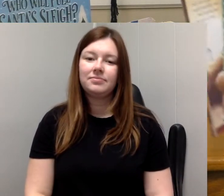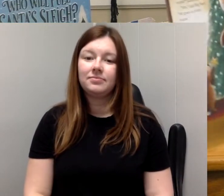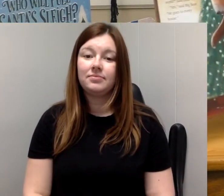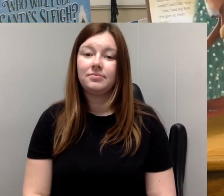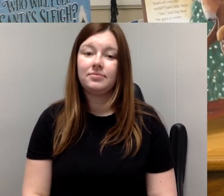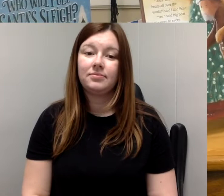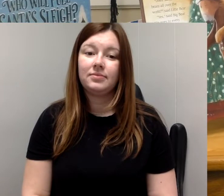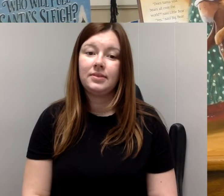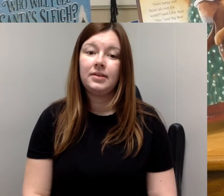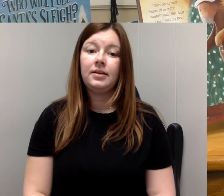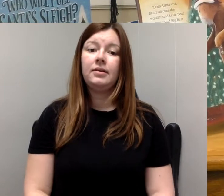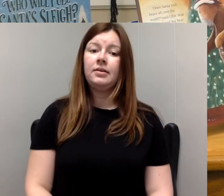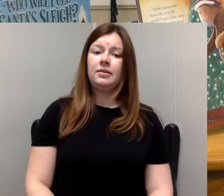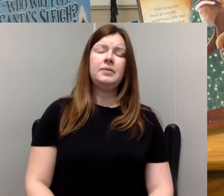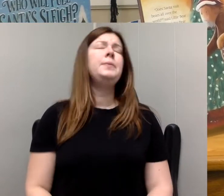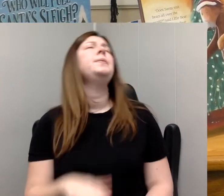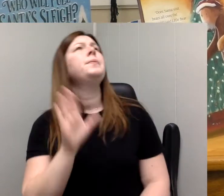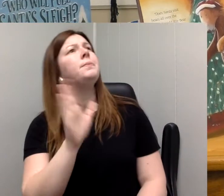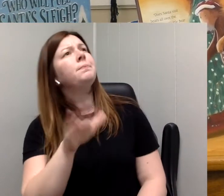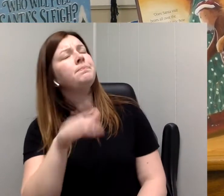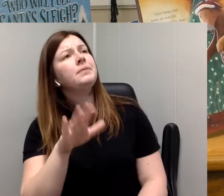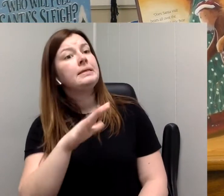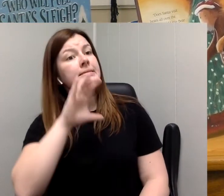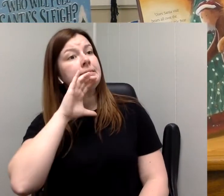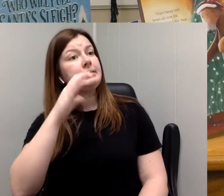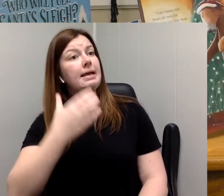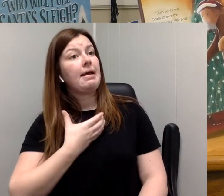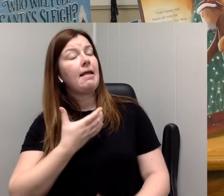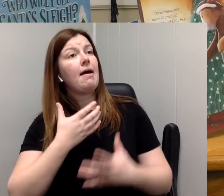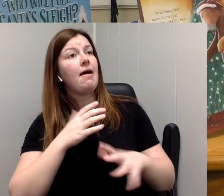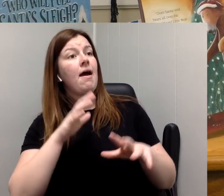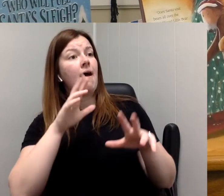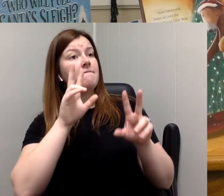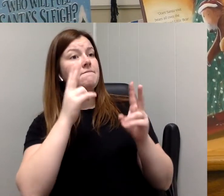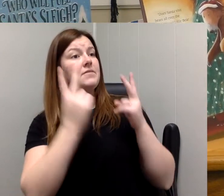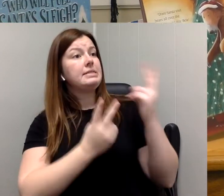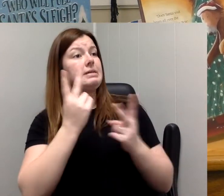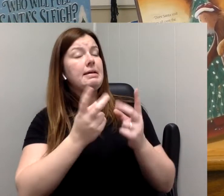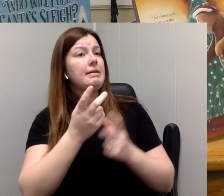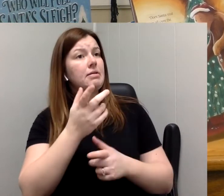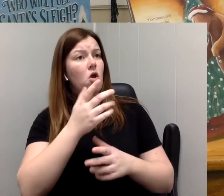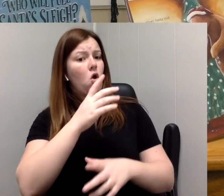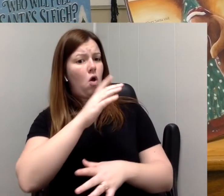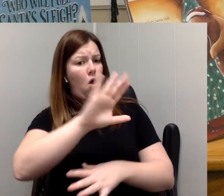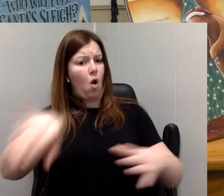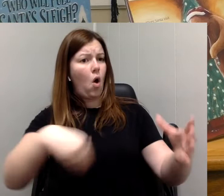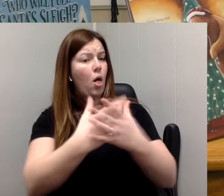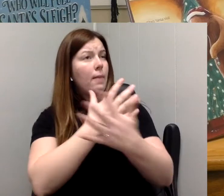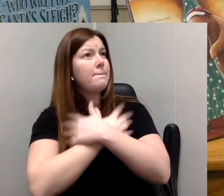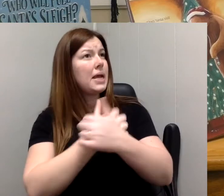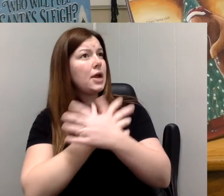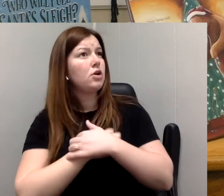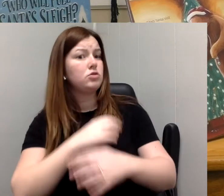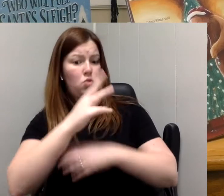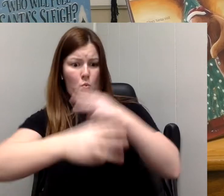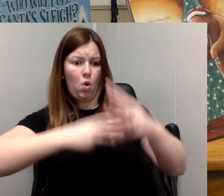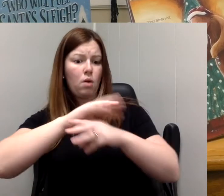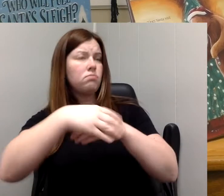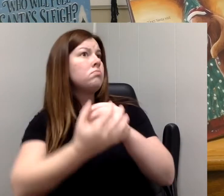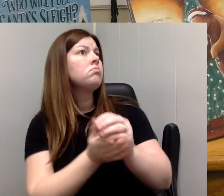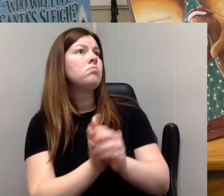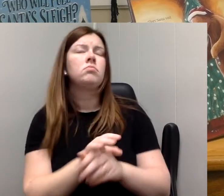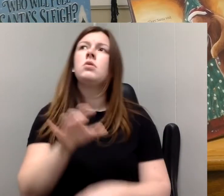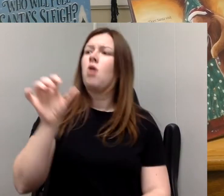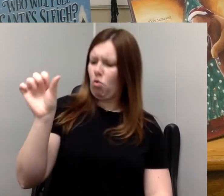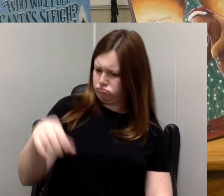"Does Santa visit bears all over the world?" said Little Bear. "Yes, he goes every house." Said